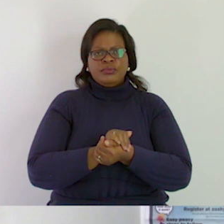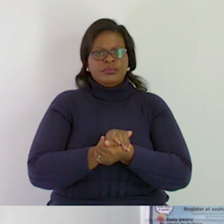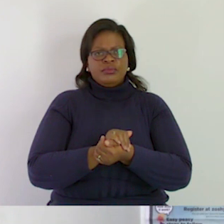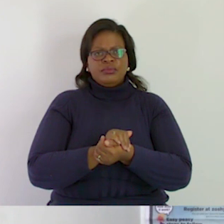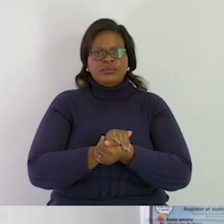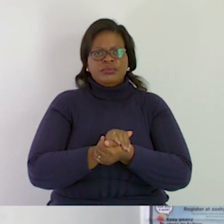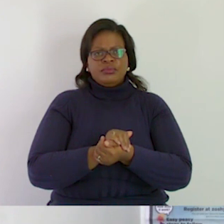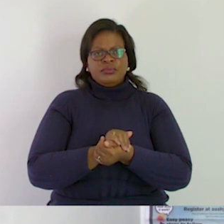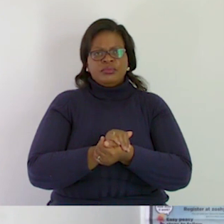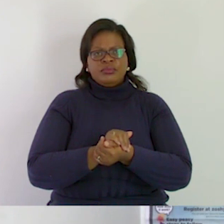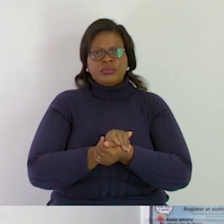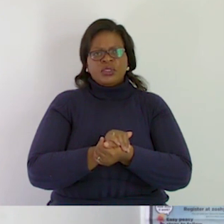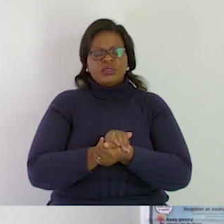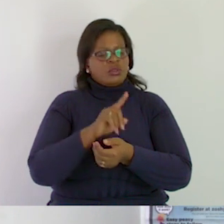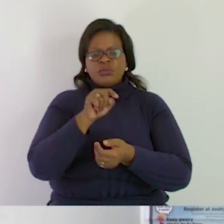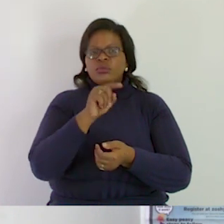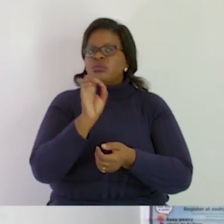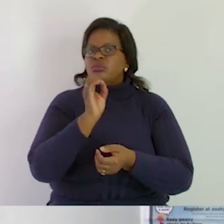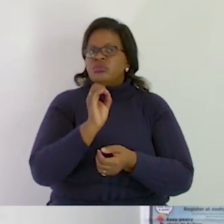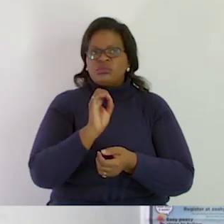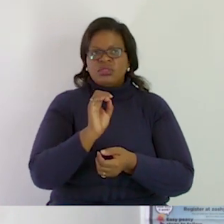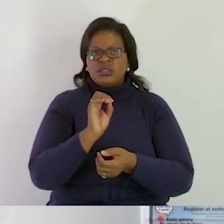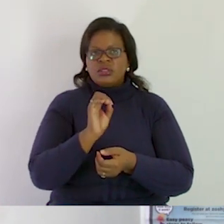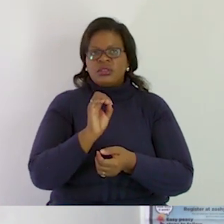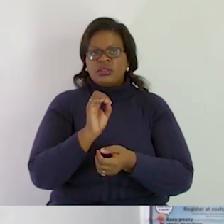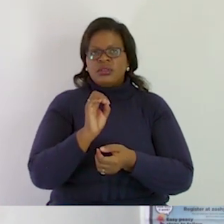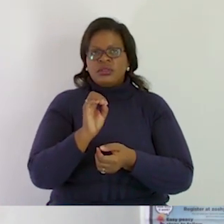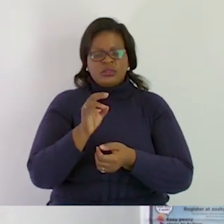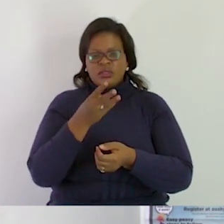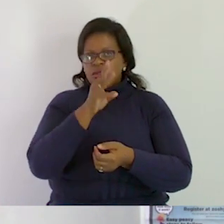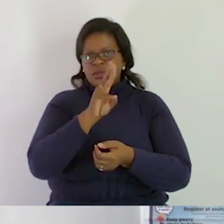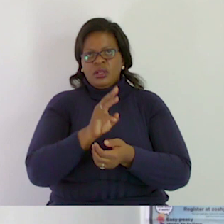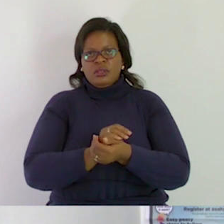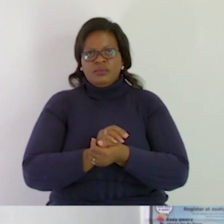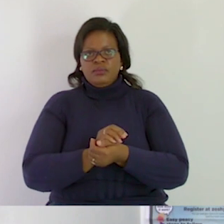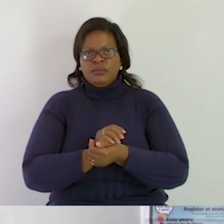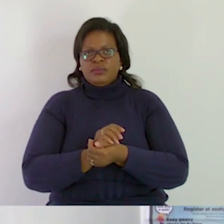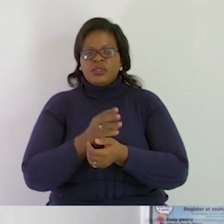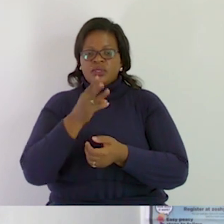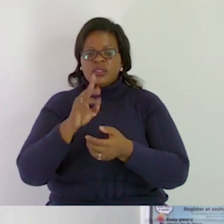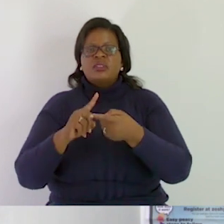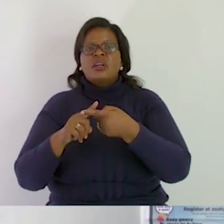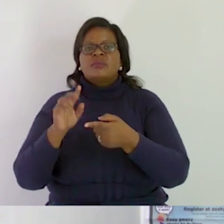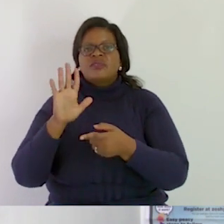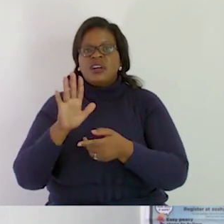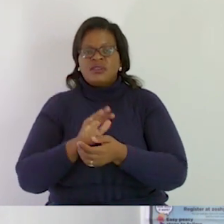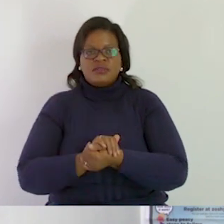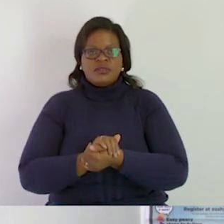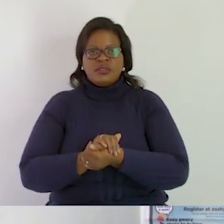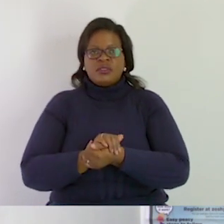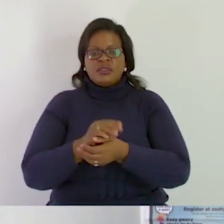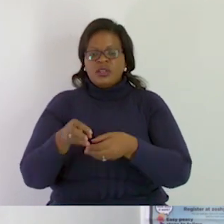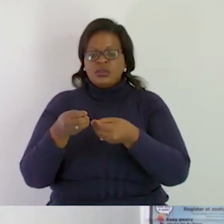which is not wrong, it will be 6, and then 6 times 5 will then